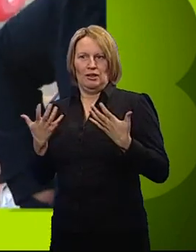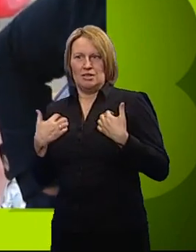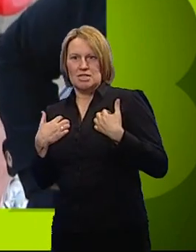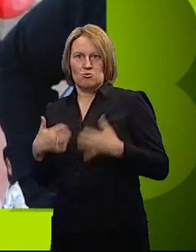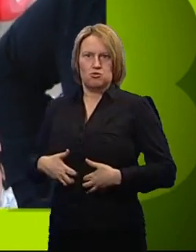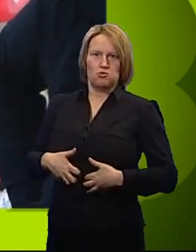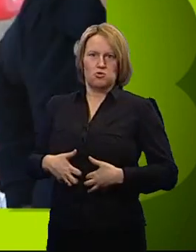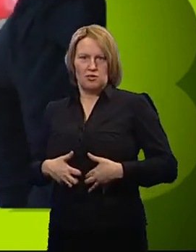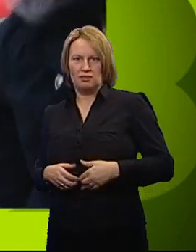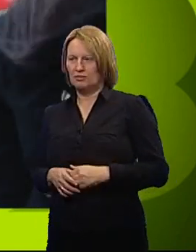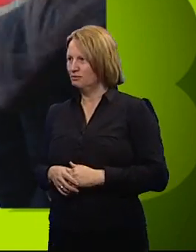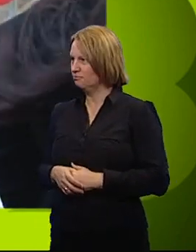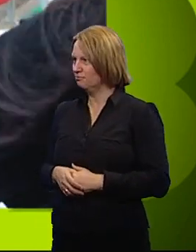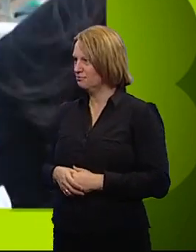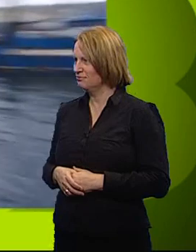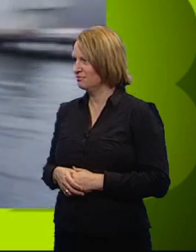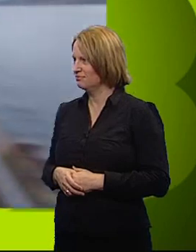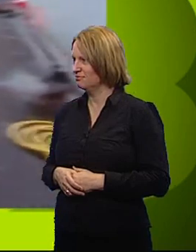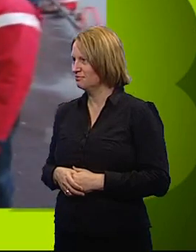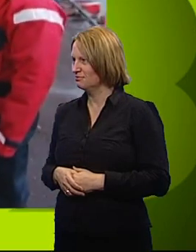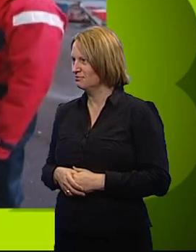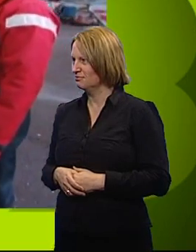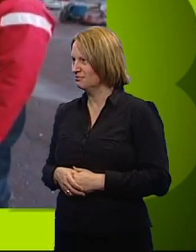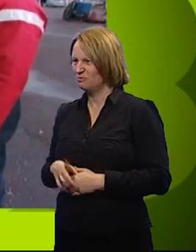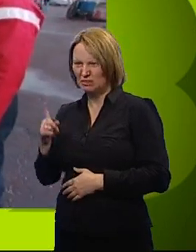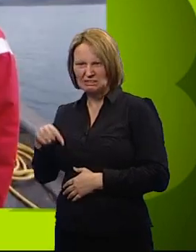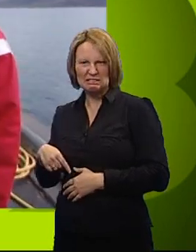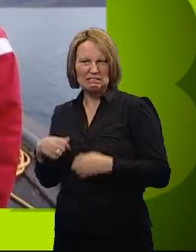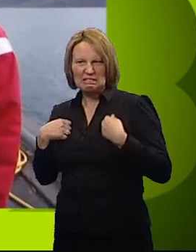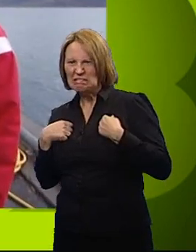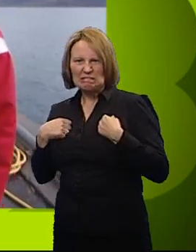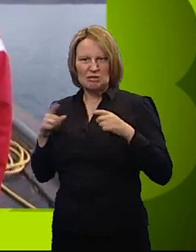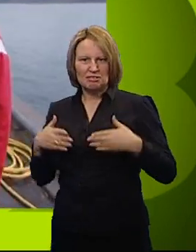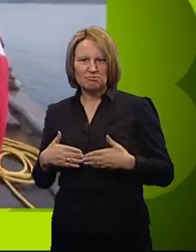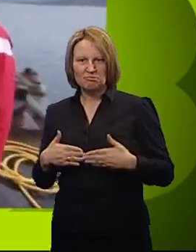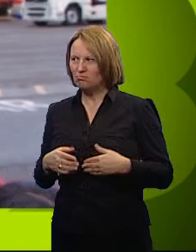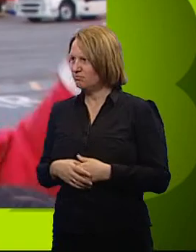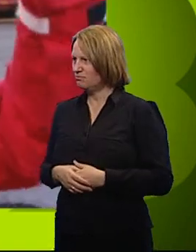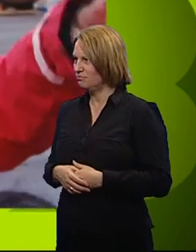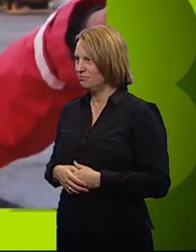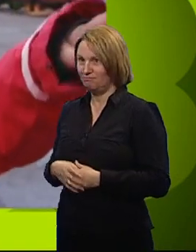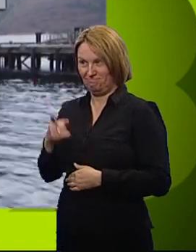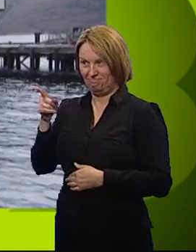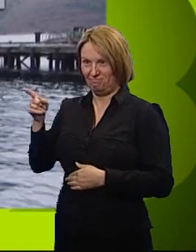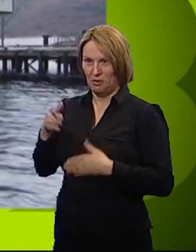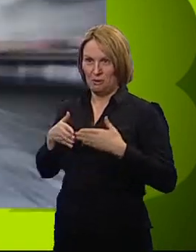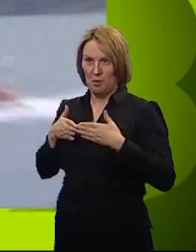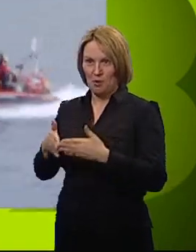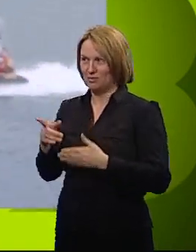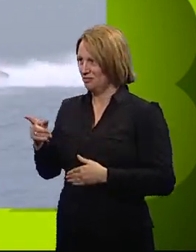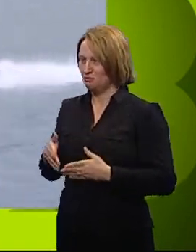nice high-energy rib ride. Okay, kids, what is a rib ride? That's a rib